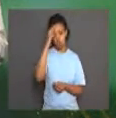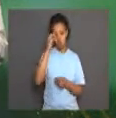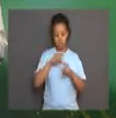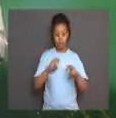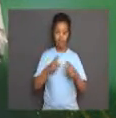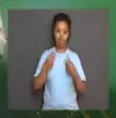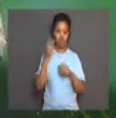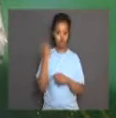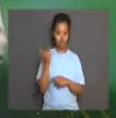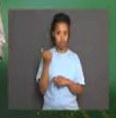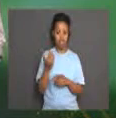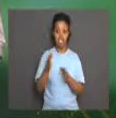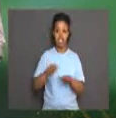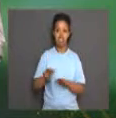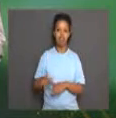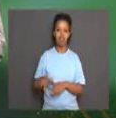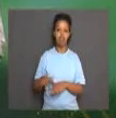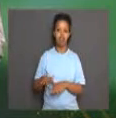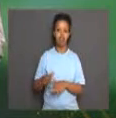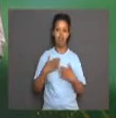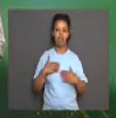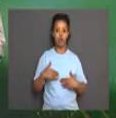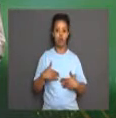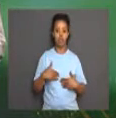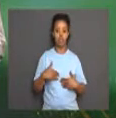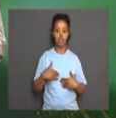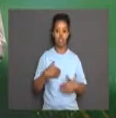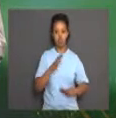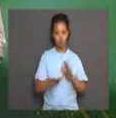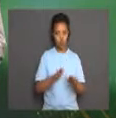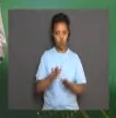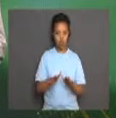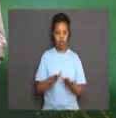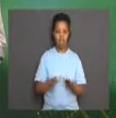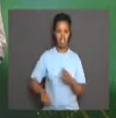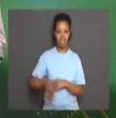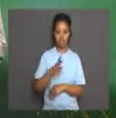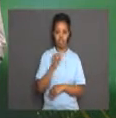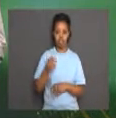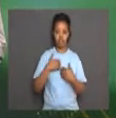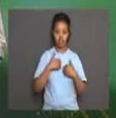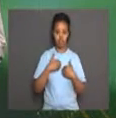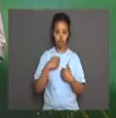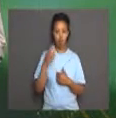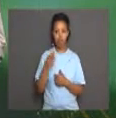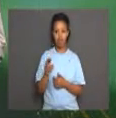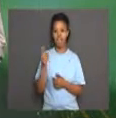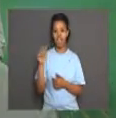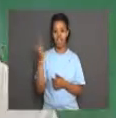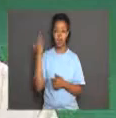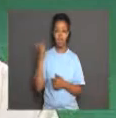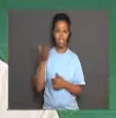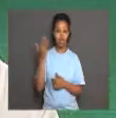the remains or traces of animals, plants, and other organisms from the past.